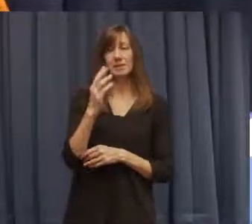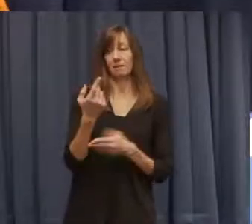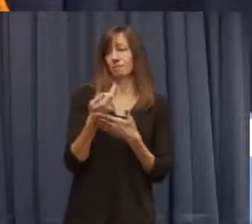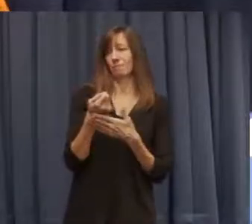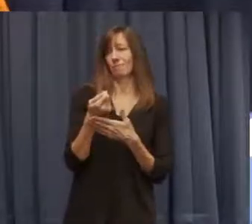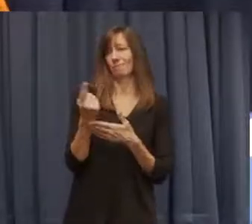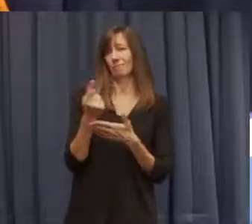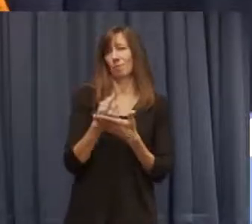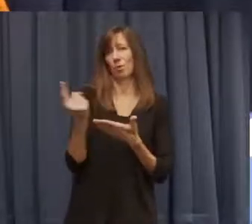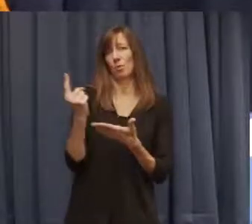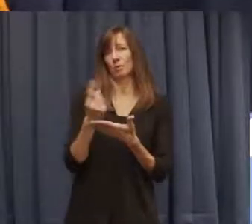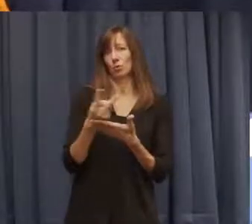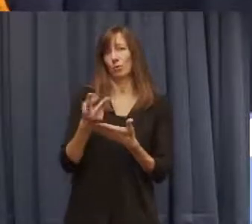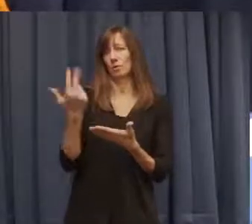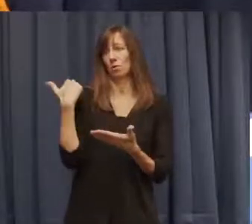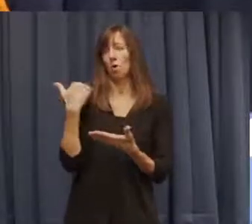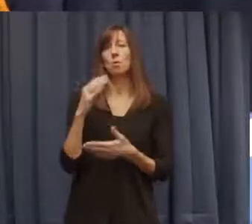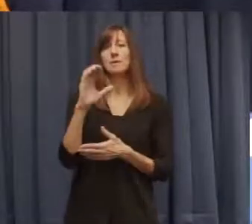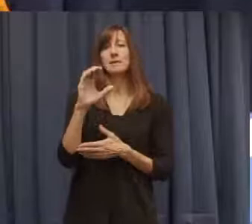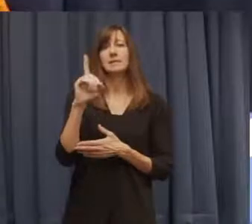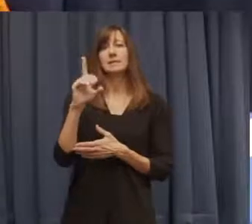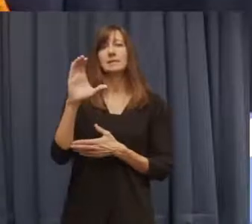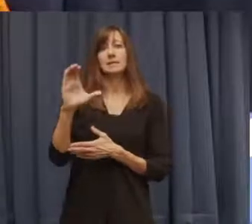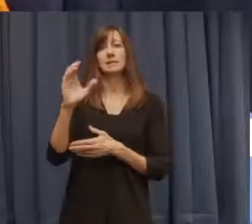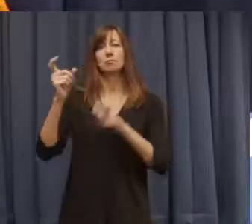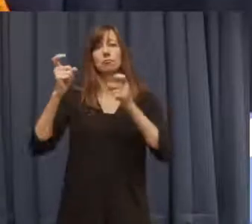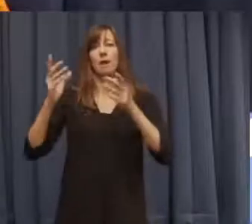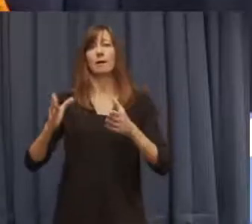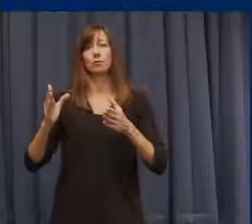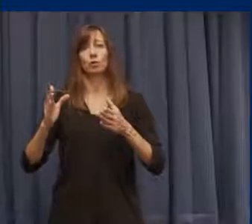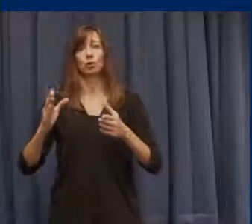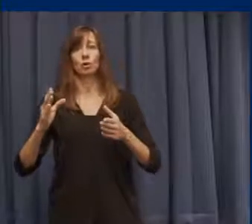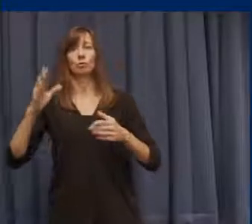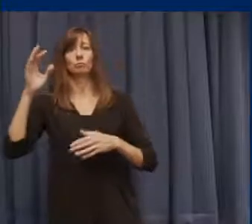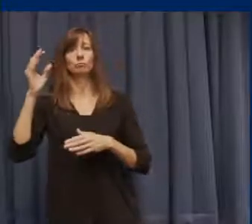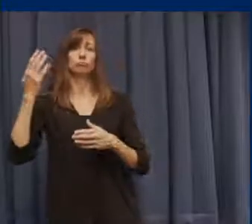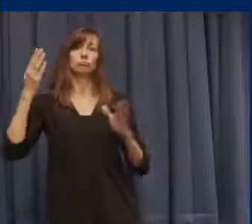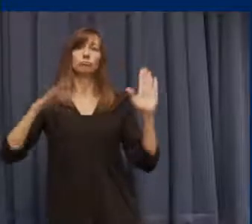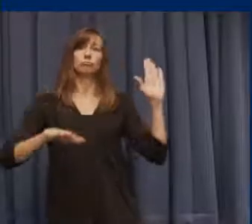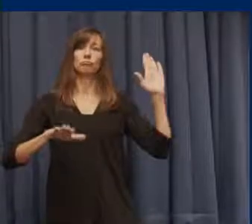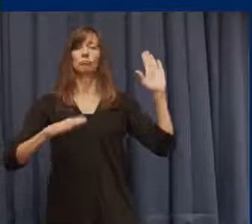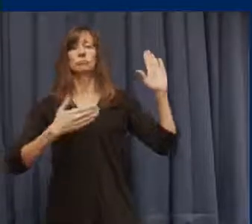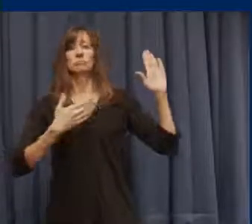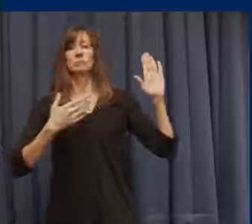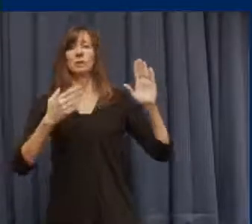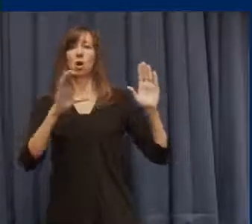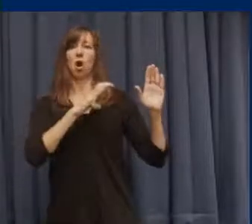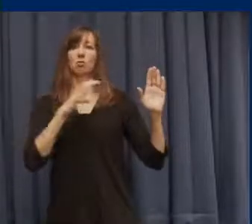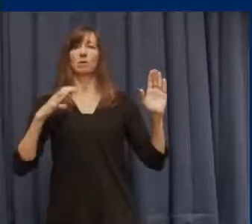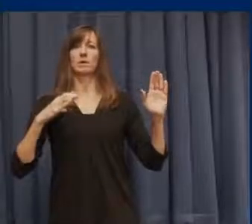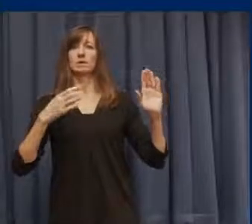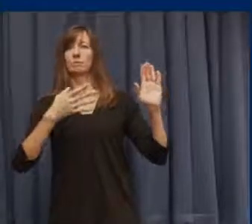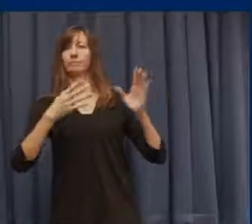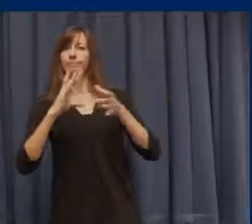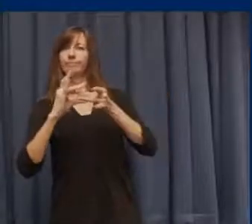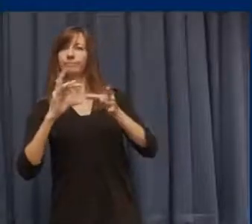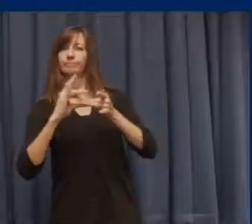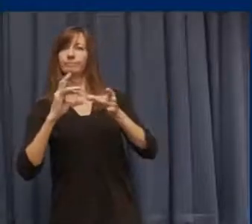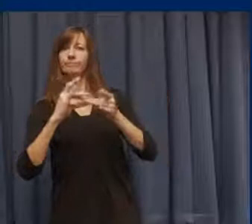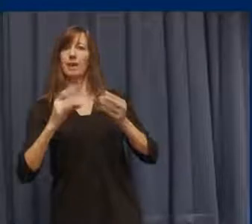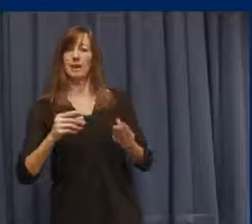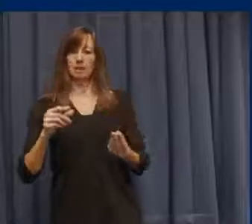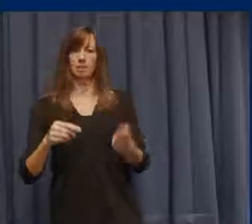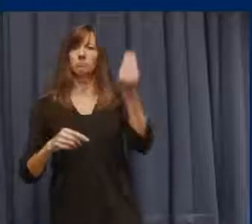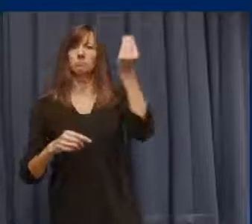in testifying to Congress said, he held up his mask and said, I believe that this mask is even potentially